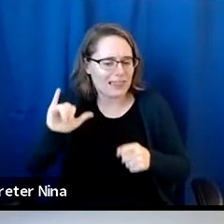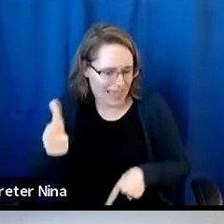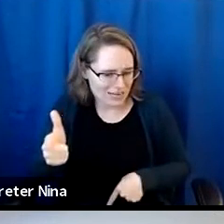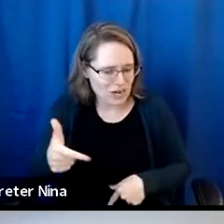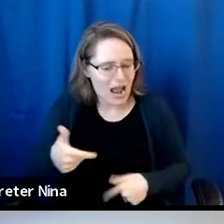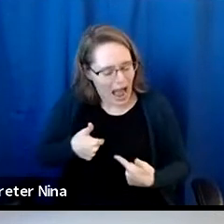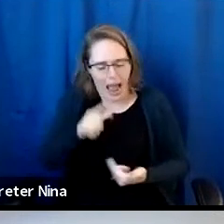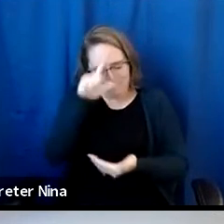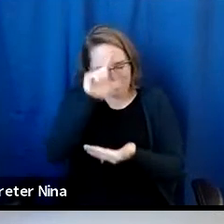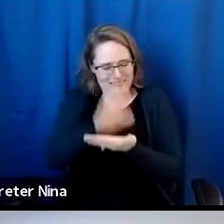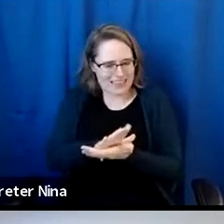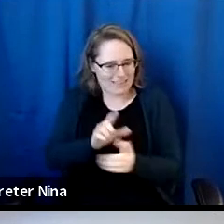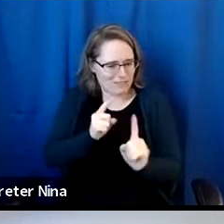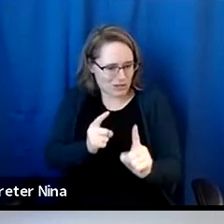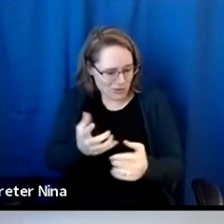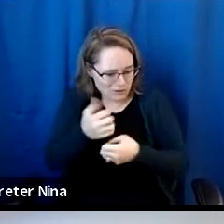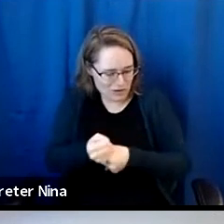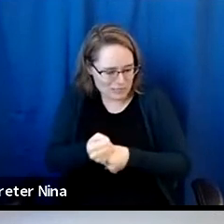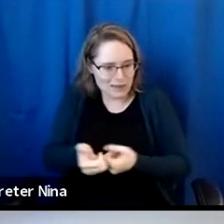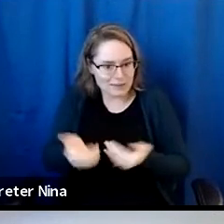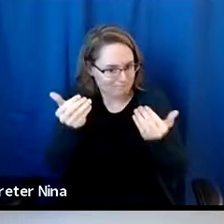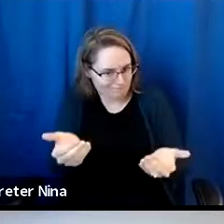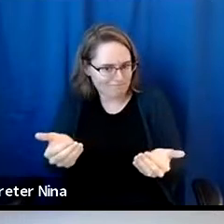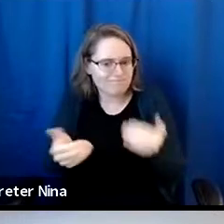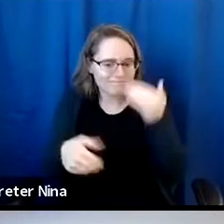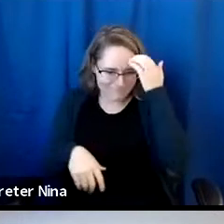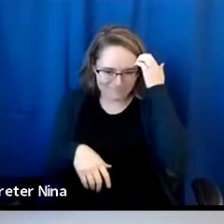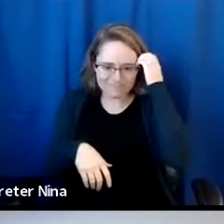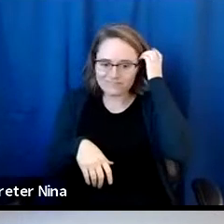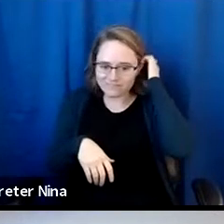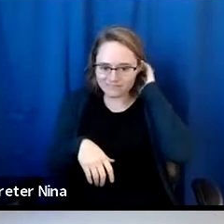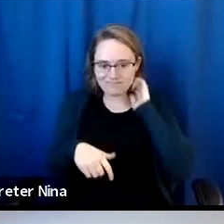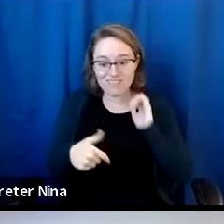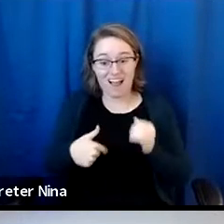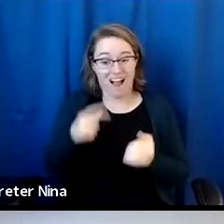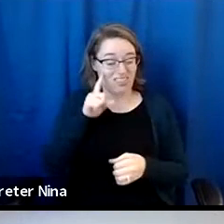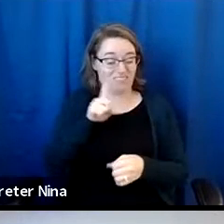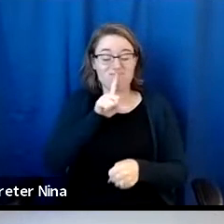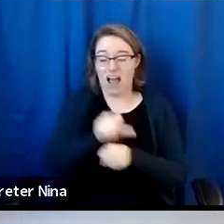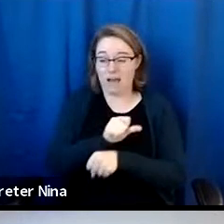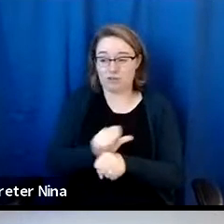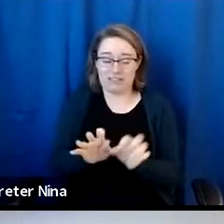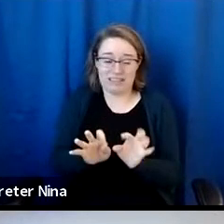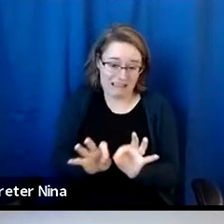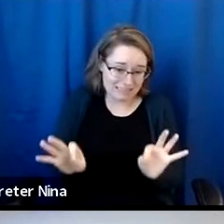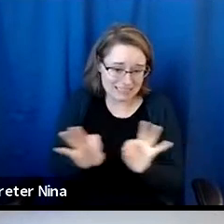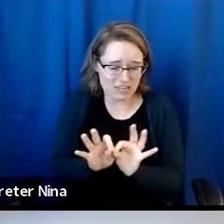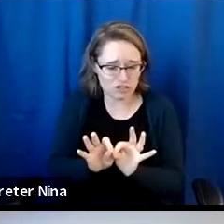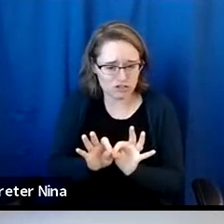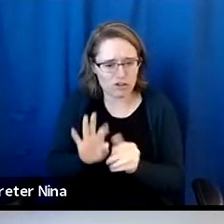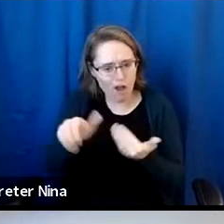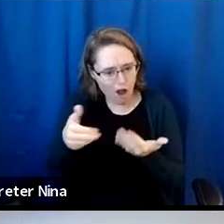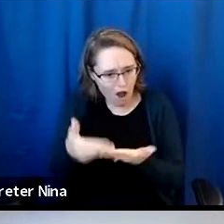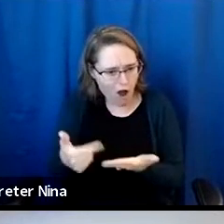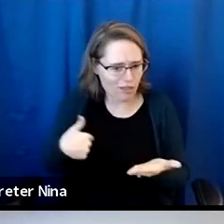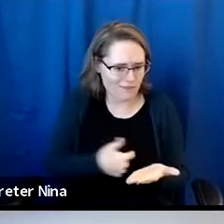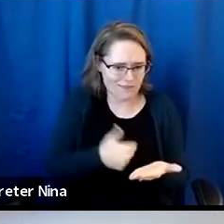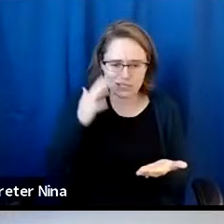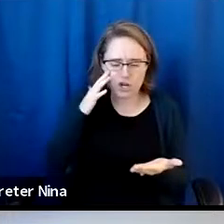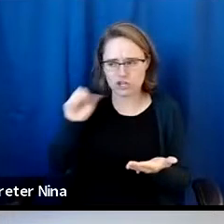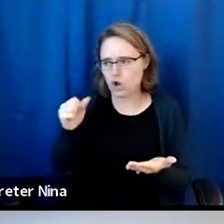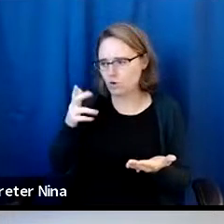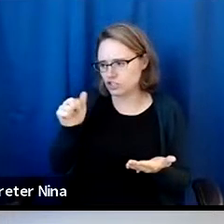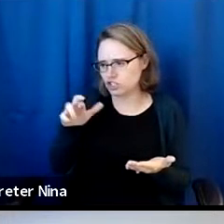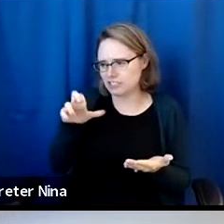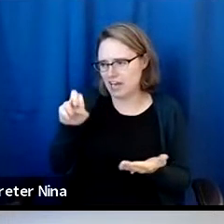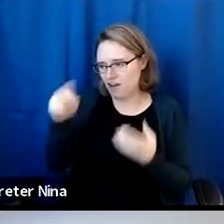this. And I need you to move on that. And so I say it's absolutely essential. And I think all of us, I know Sharon would say it too. So we